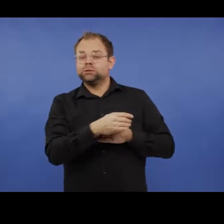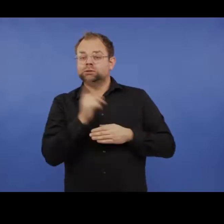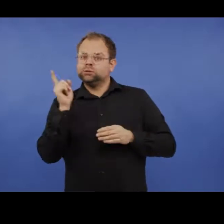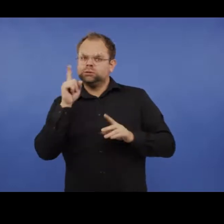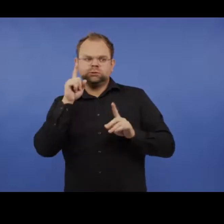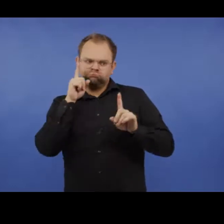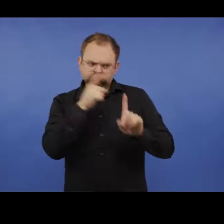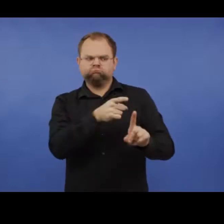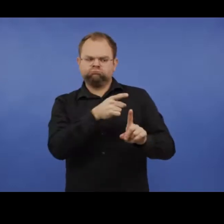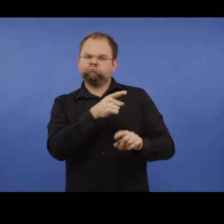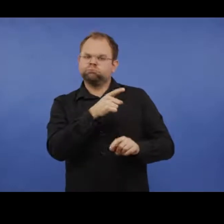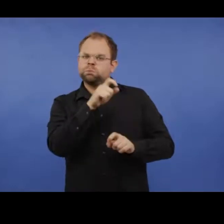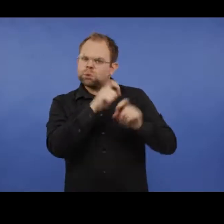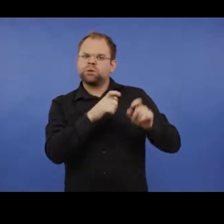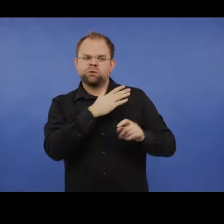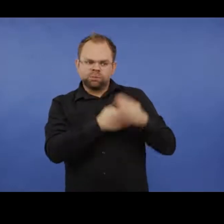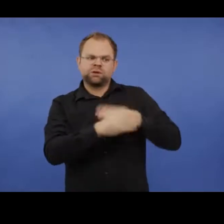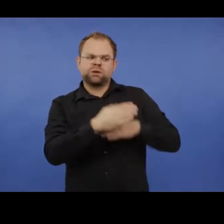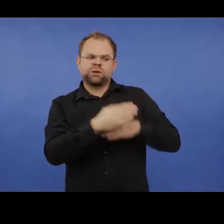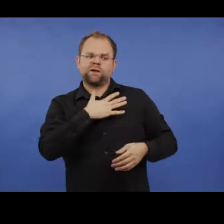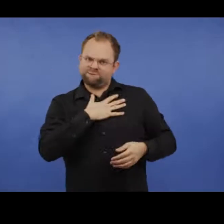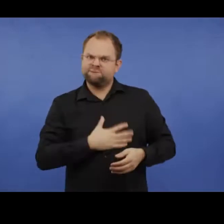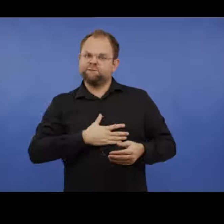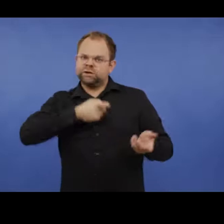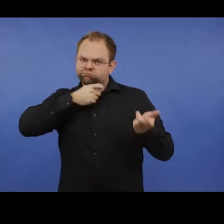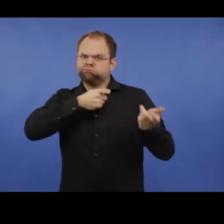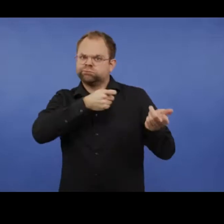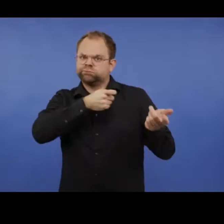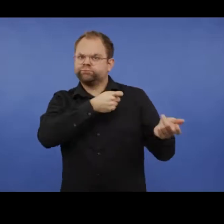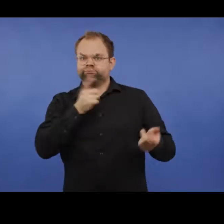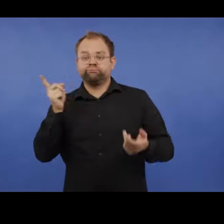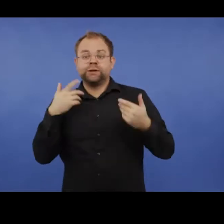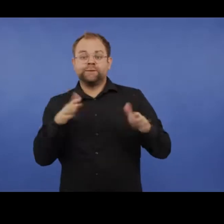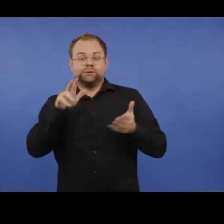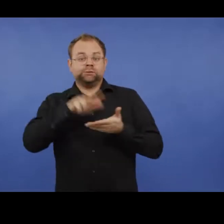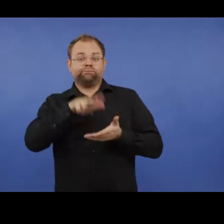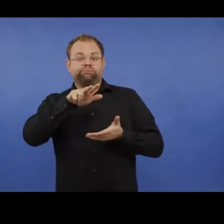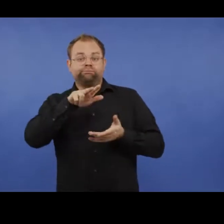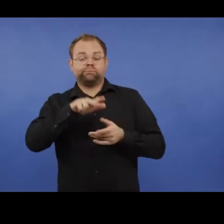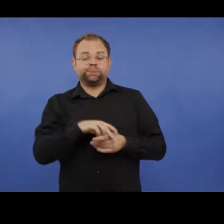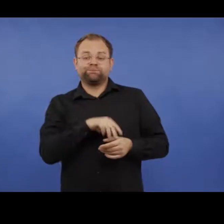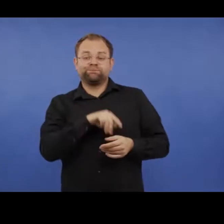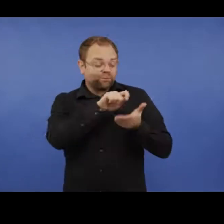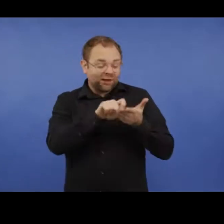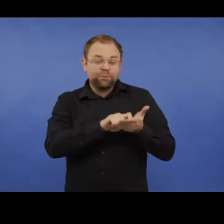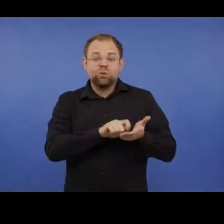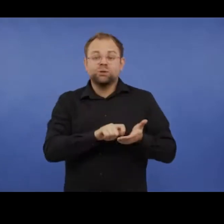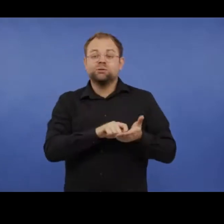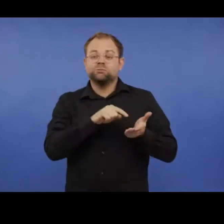According to our experience in Gaza, we found that such people, they don't enjoy protection.